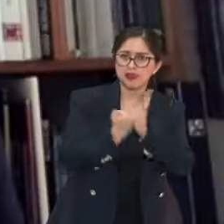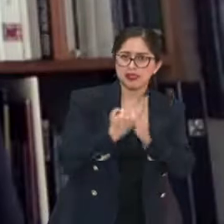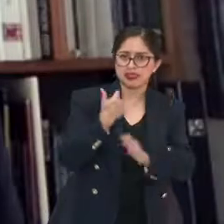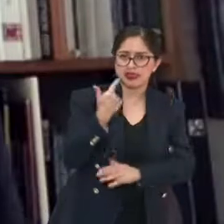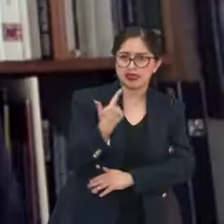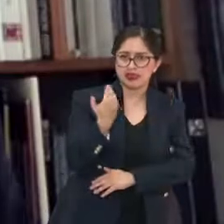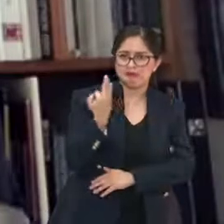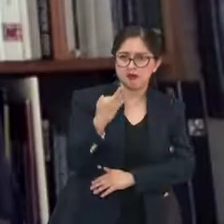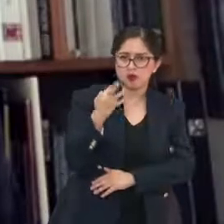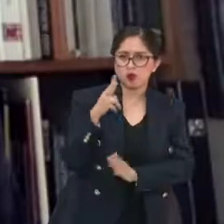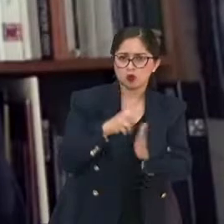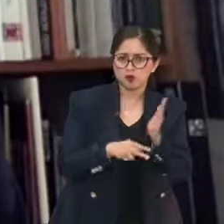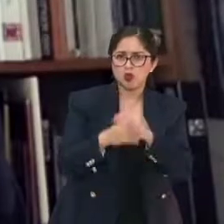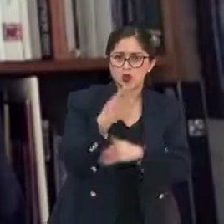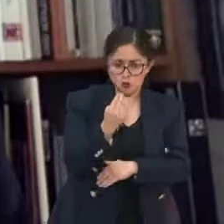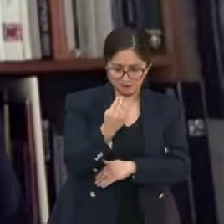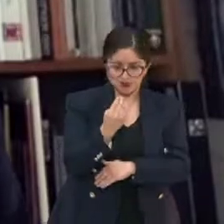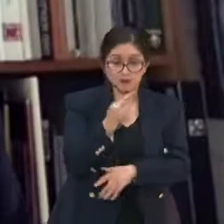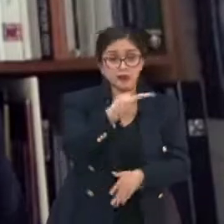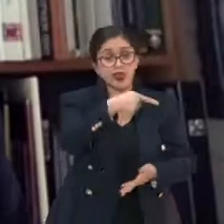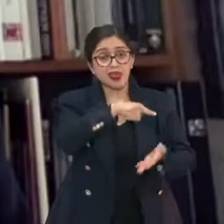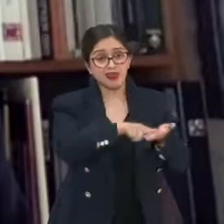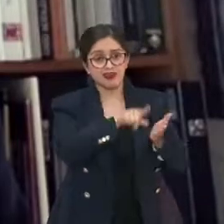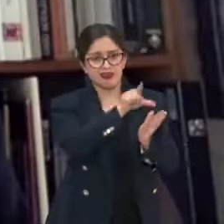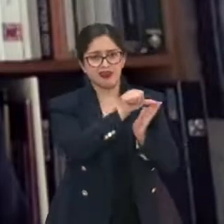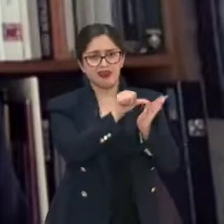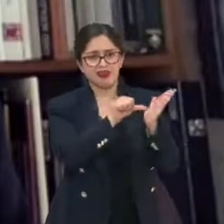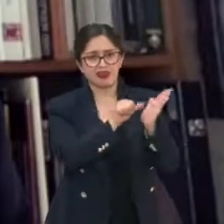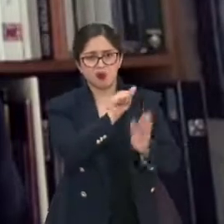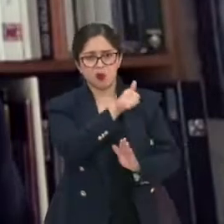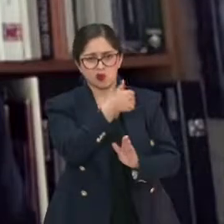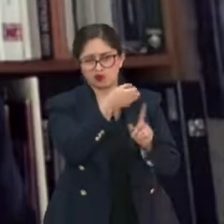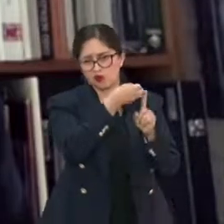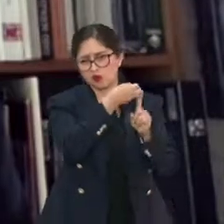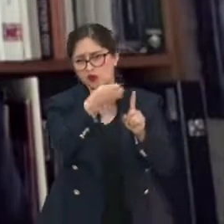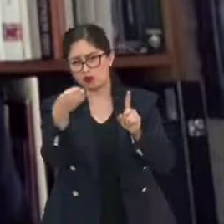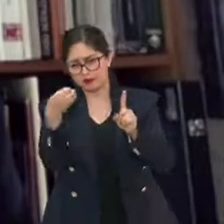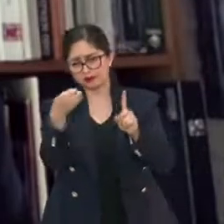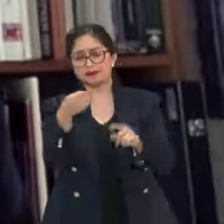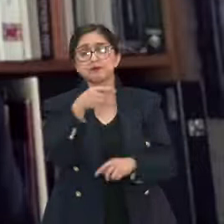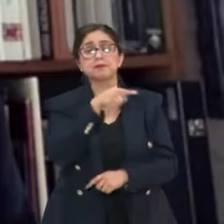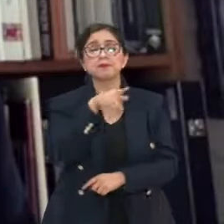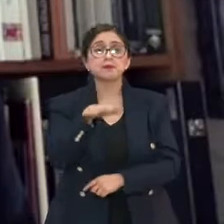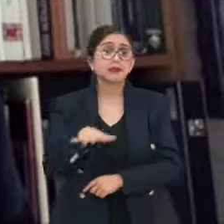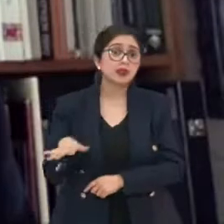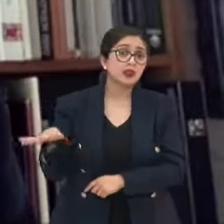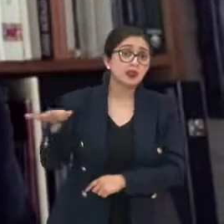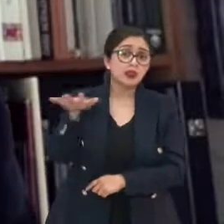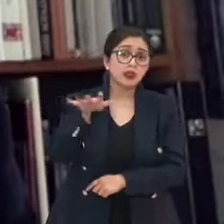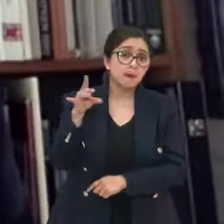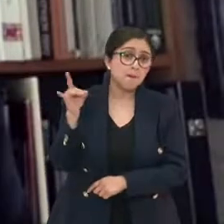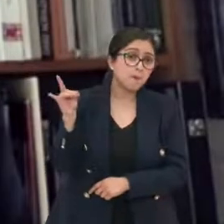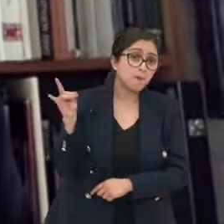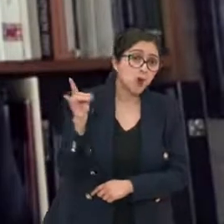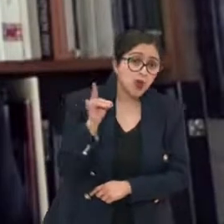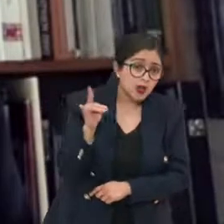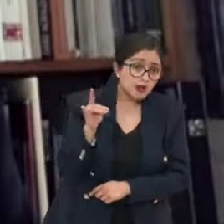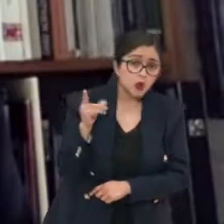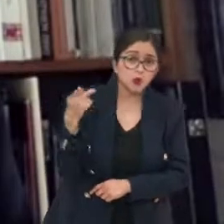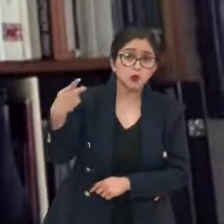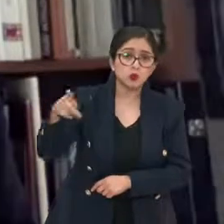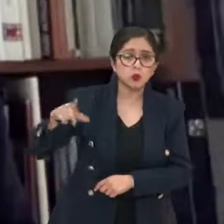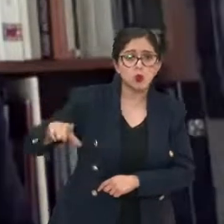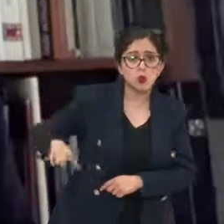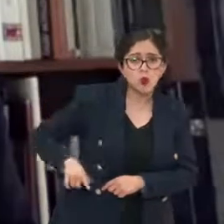the Constitution, which was approved last year, Article 11 states, Bolivia, the Republic